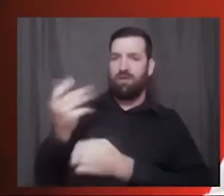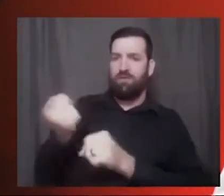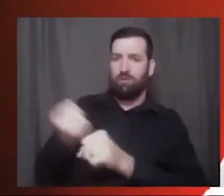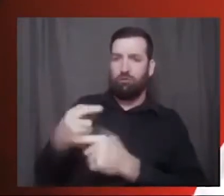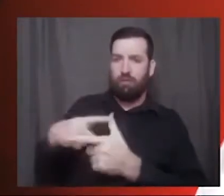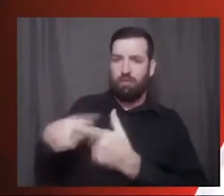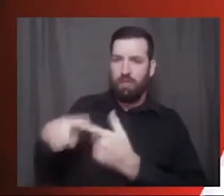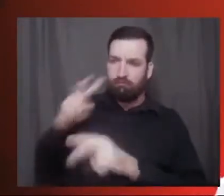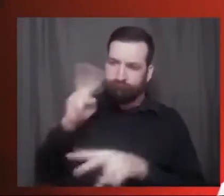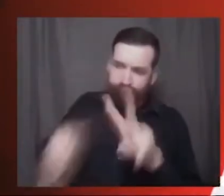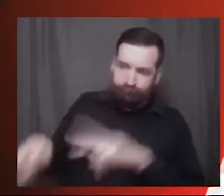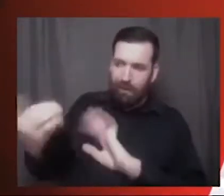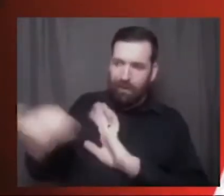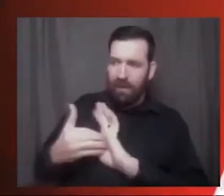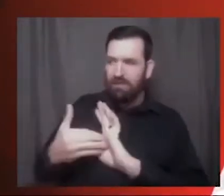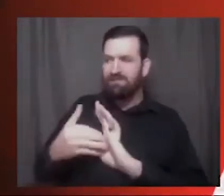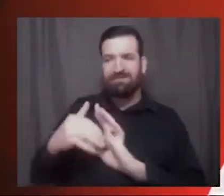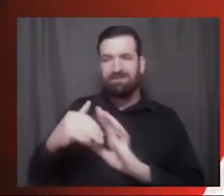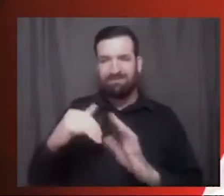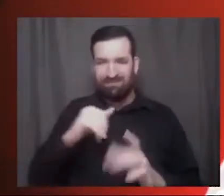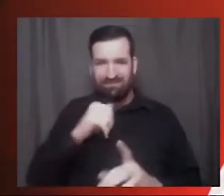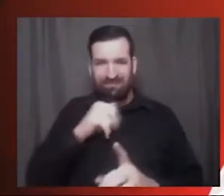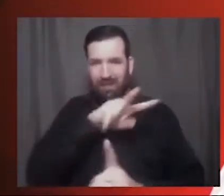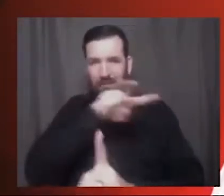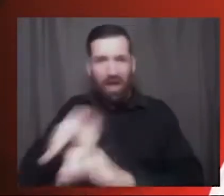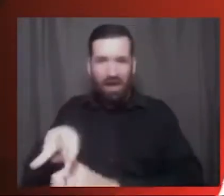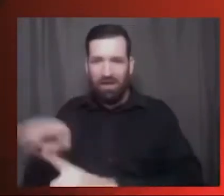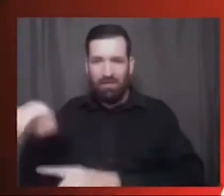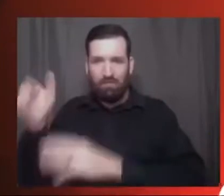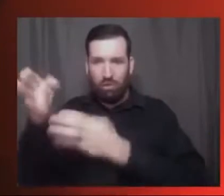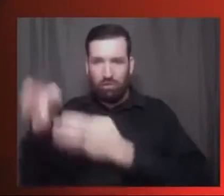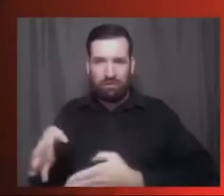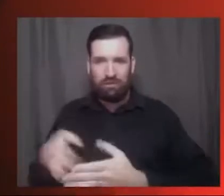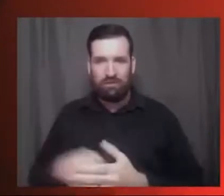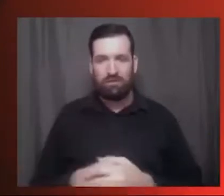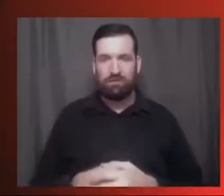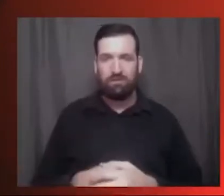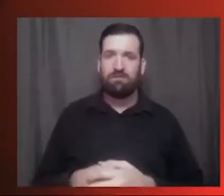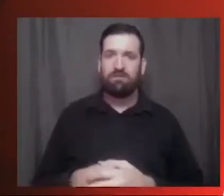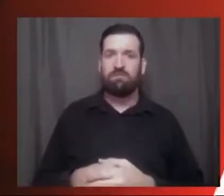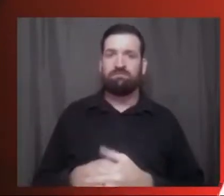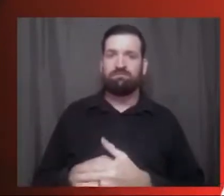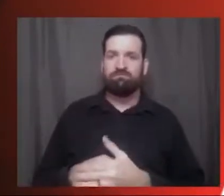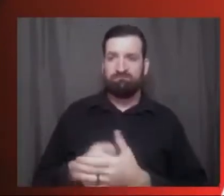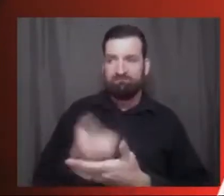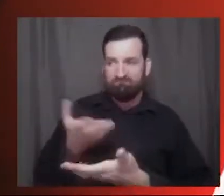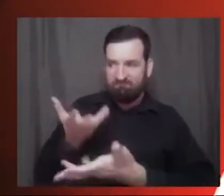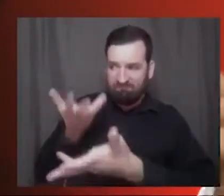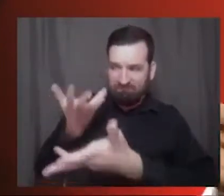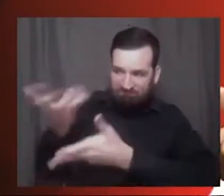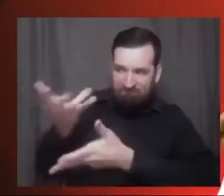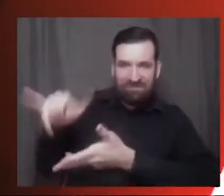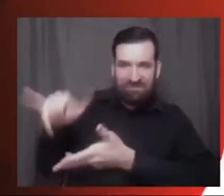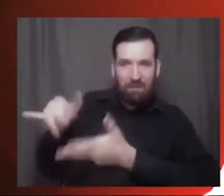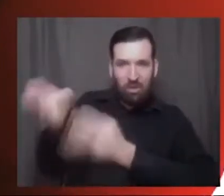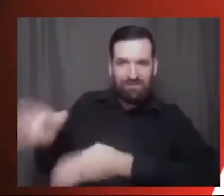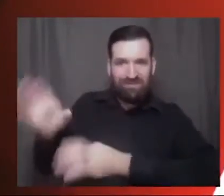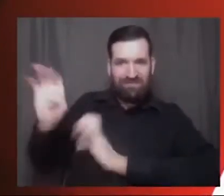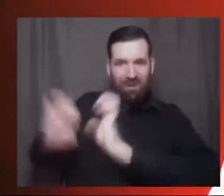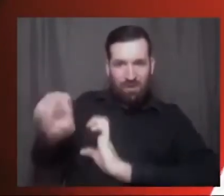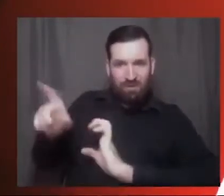that doesn't really apply to that person. So I would treat the person in front of me, and that's true even in